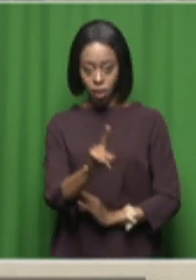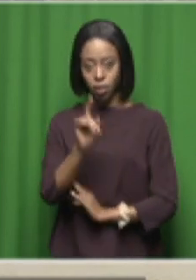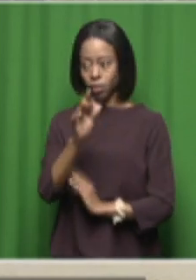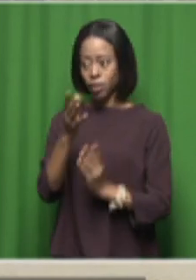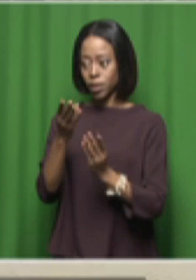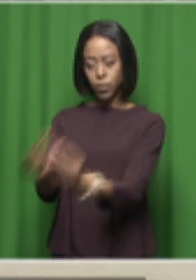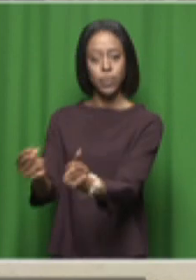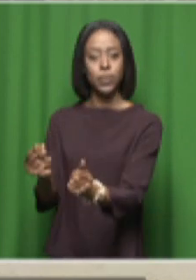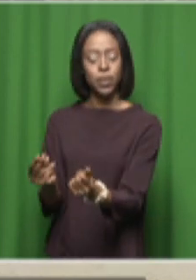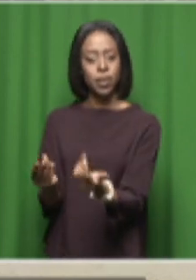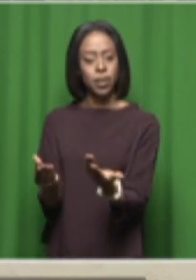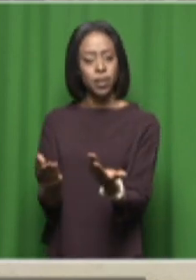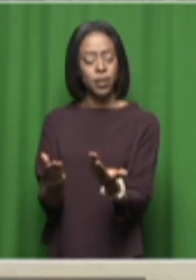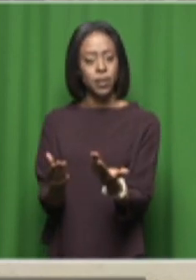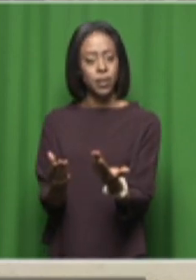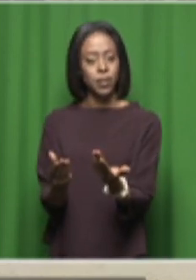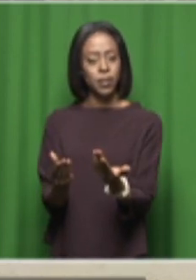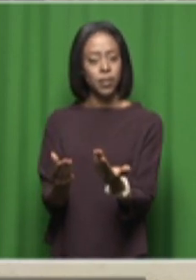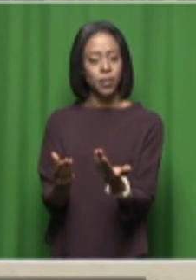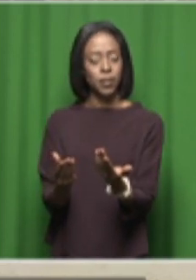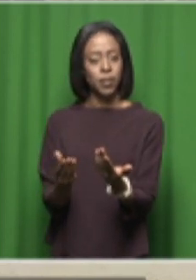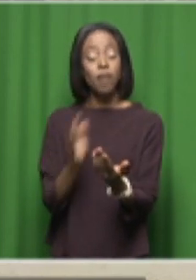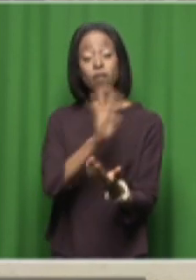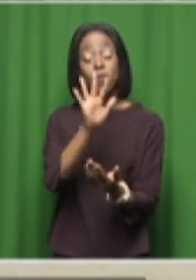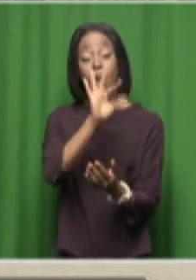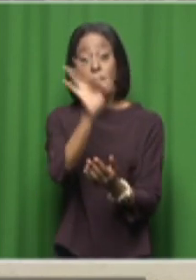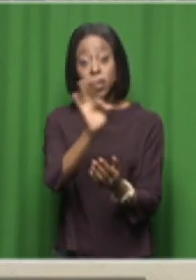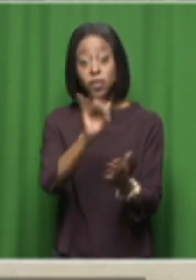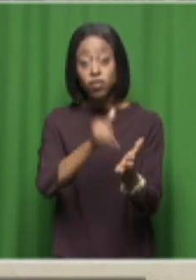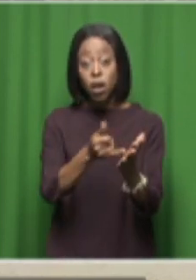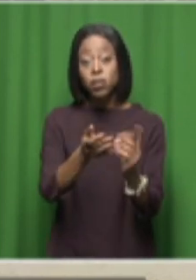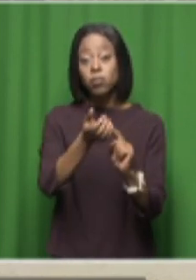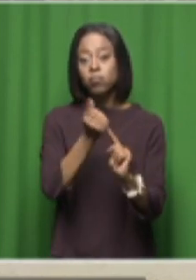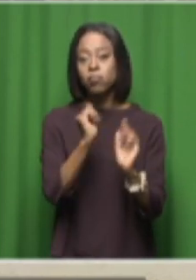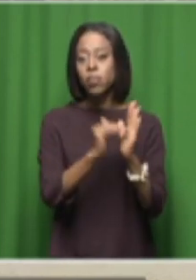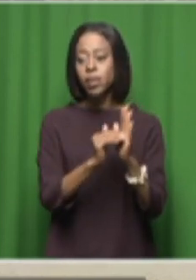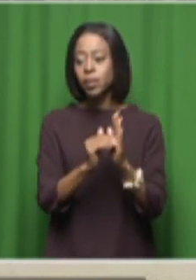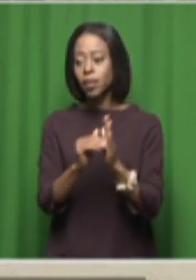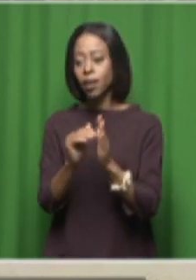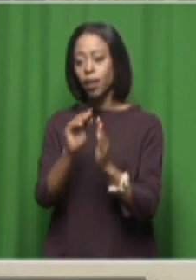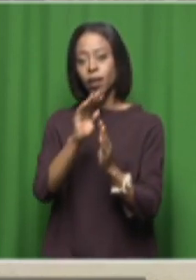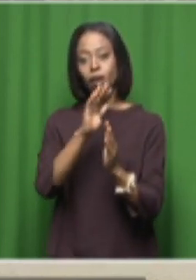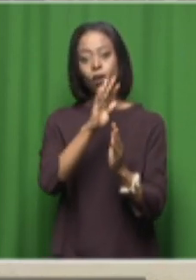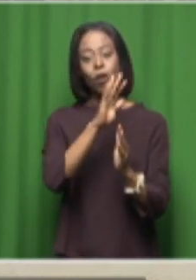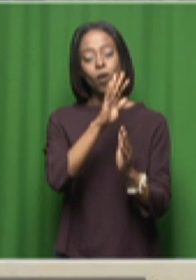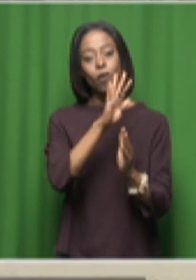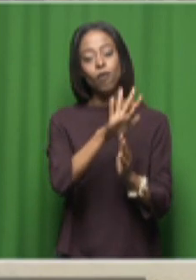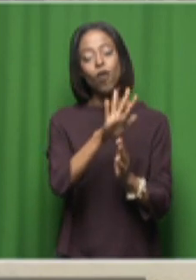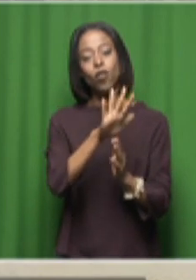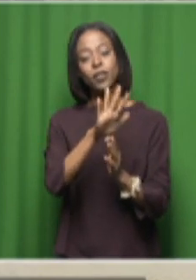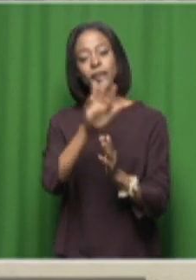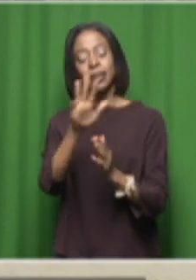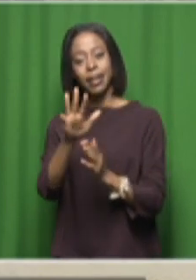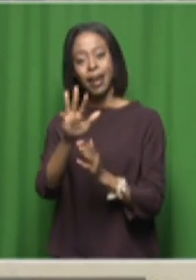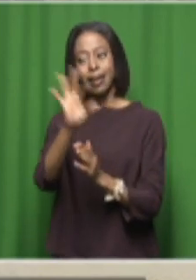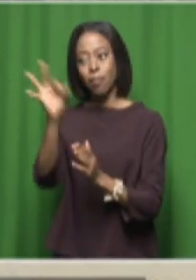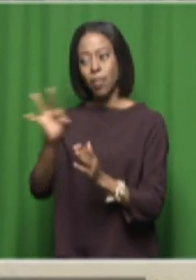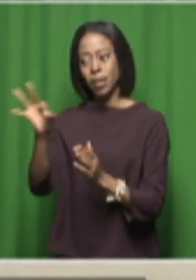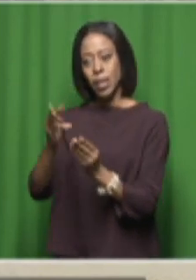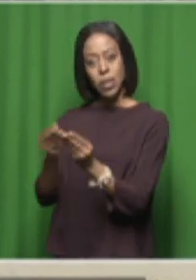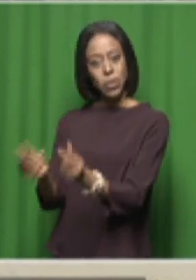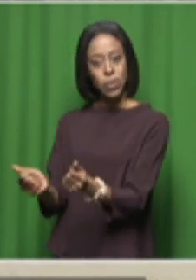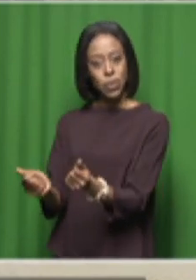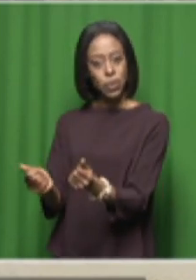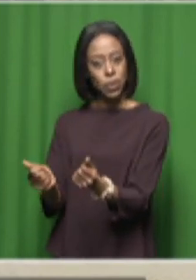1 only reached grade 12. And how do we ensure that there are more children that